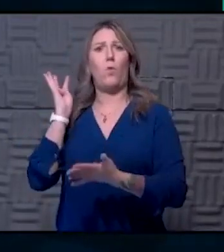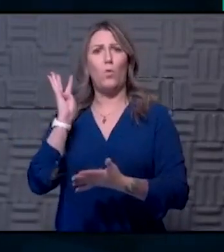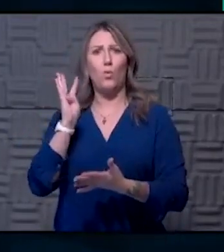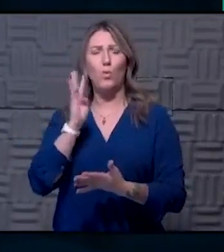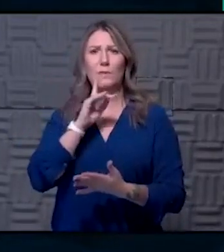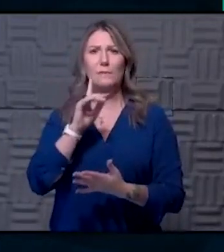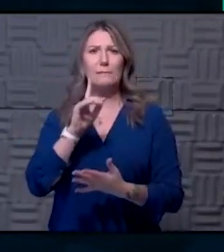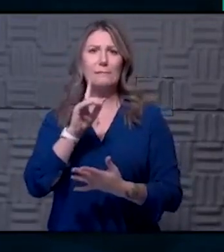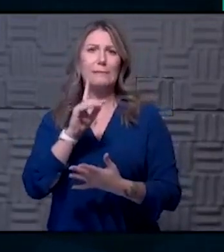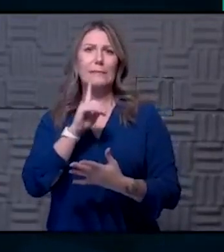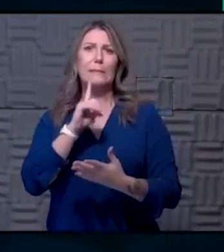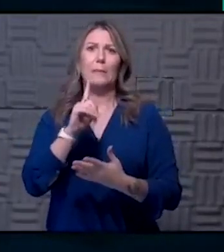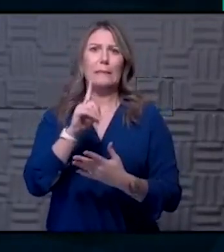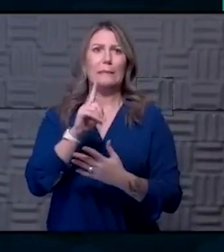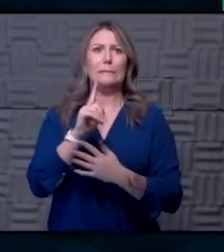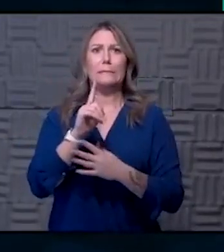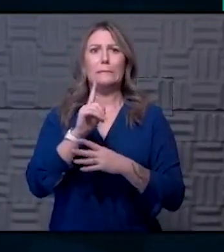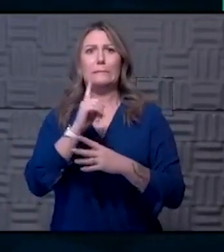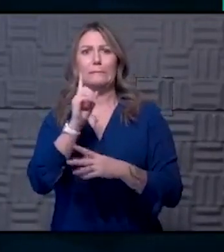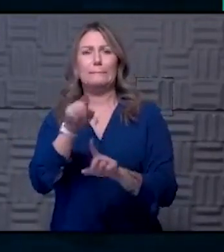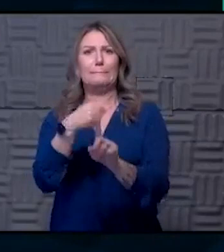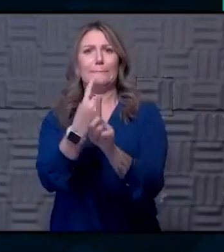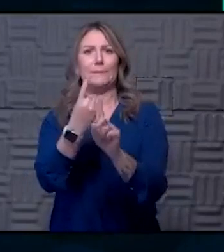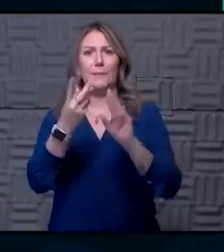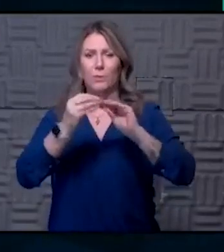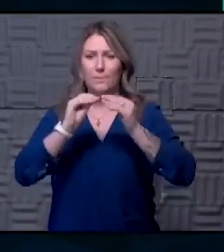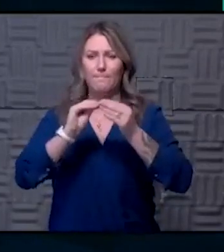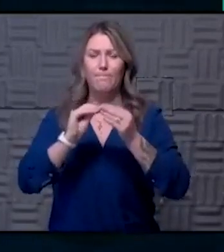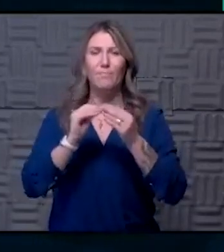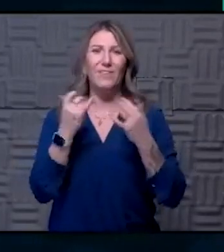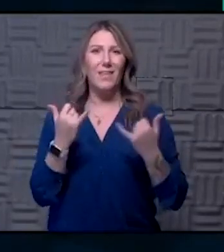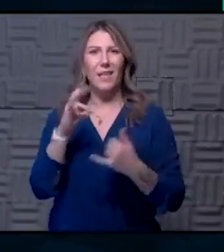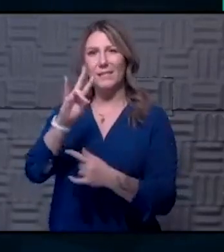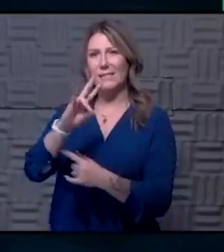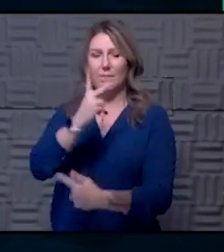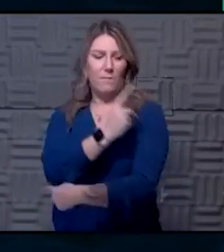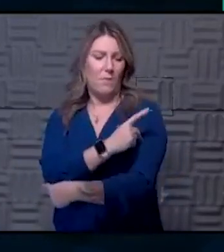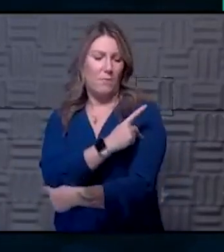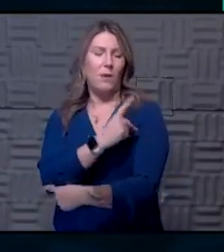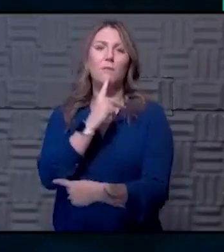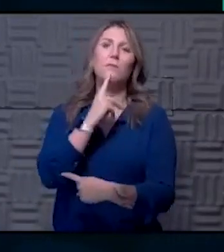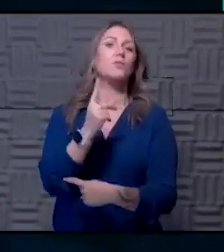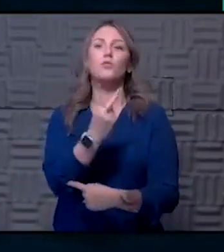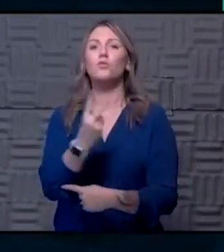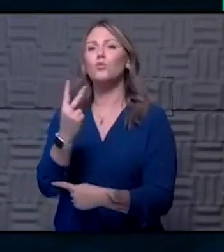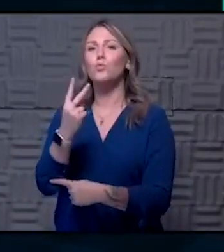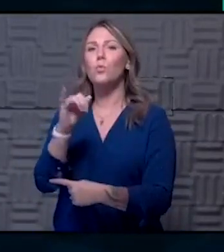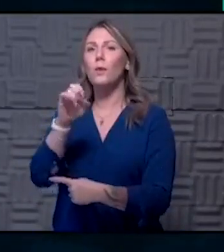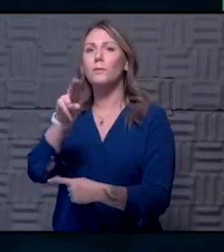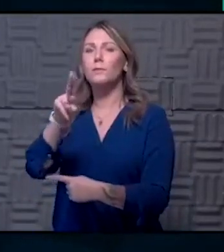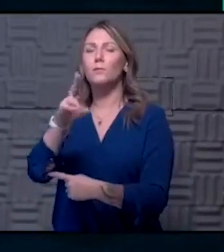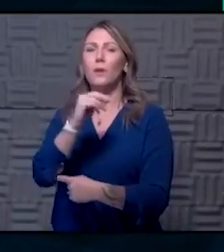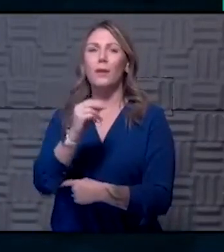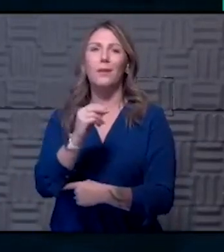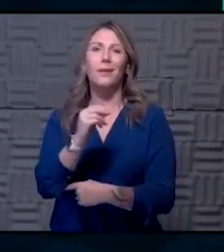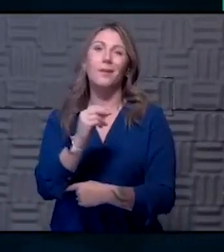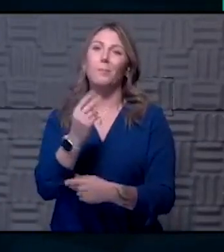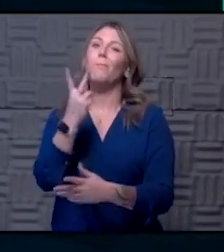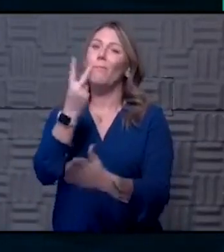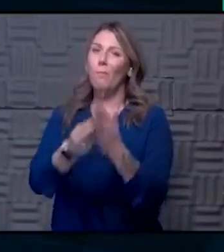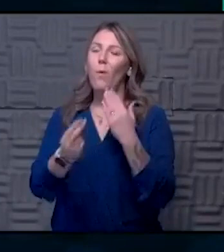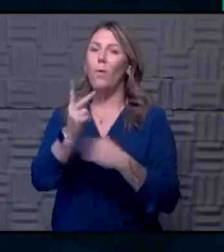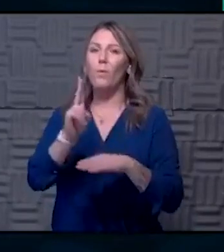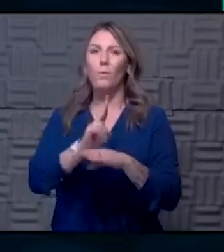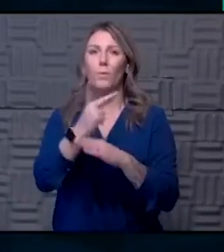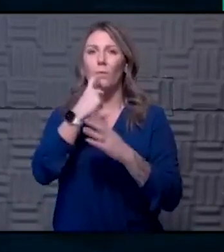single digit. Today, we have 7 patients with COVID in the hospital, 2 in ICU on the ventilator. We